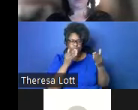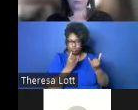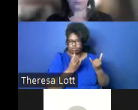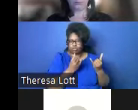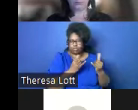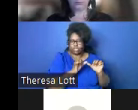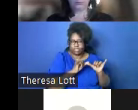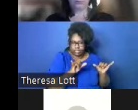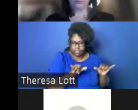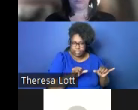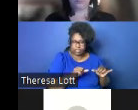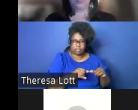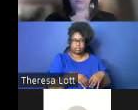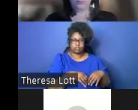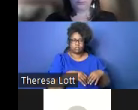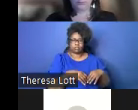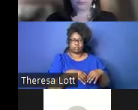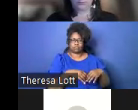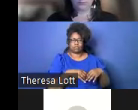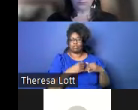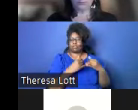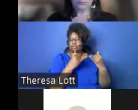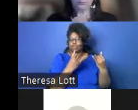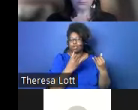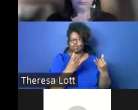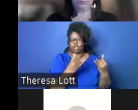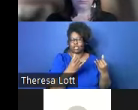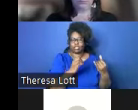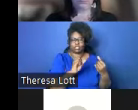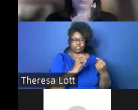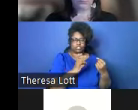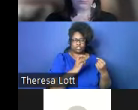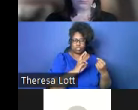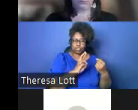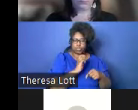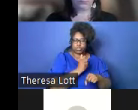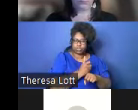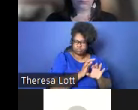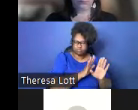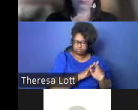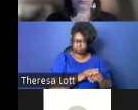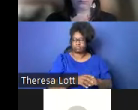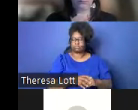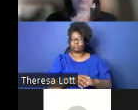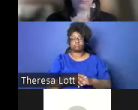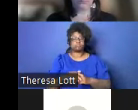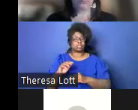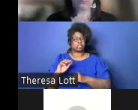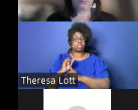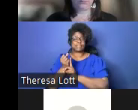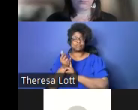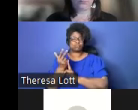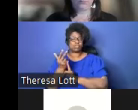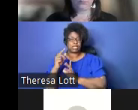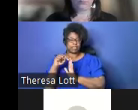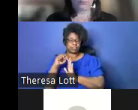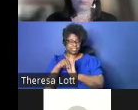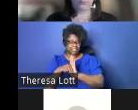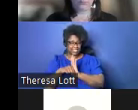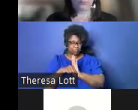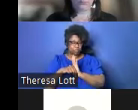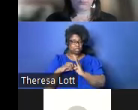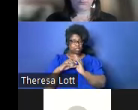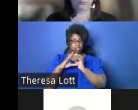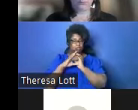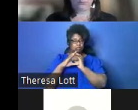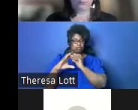within current paradigms of sewer separation, etc., these deep tunnels introduce a new